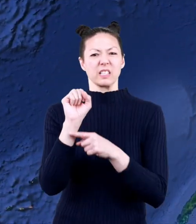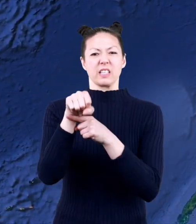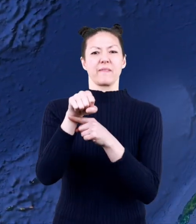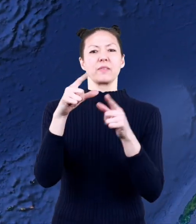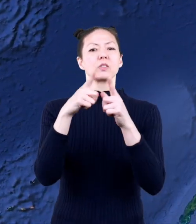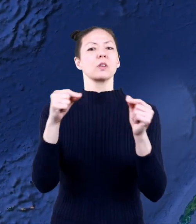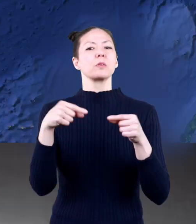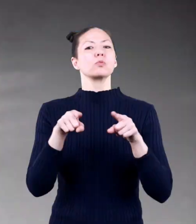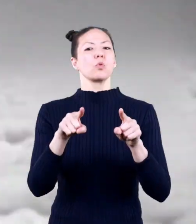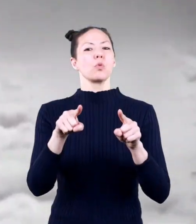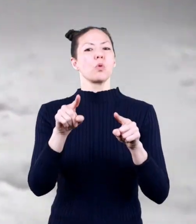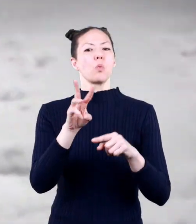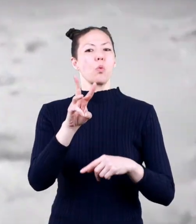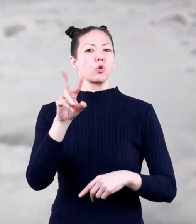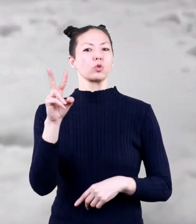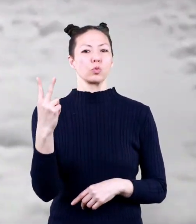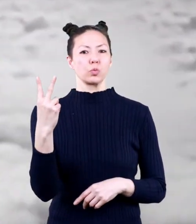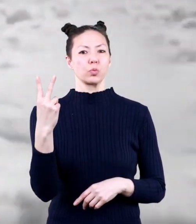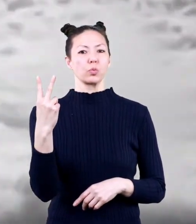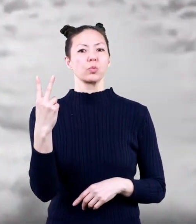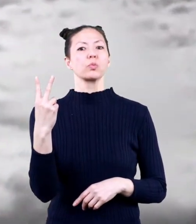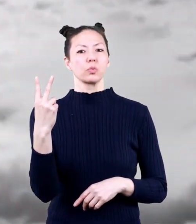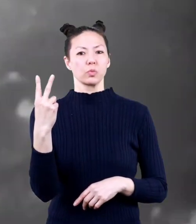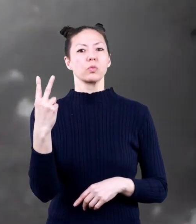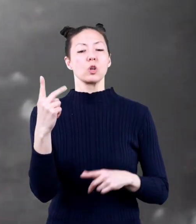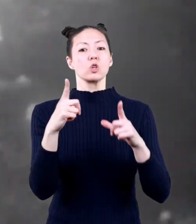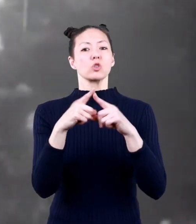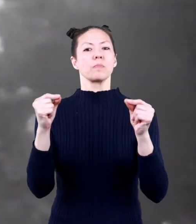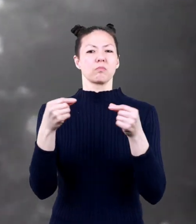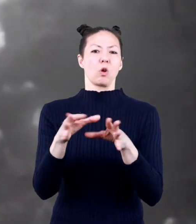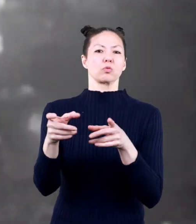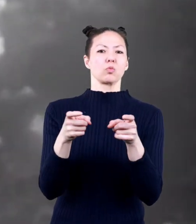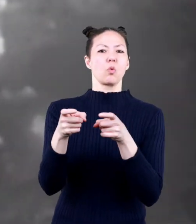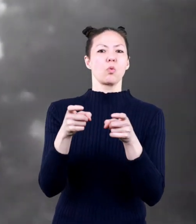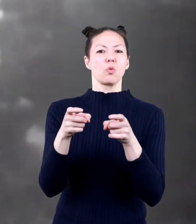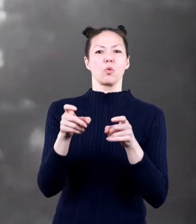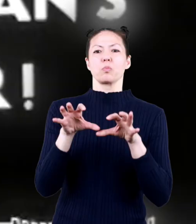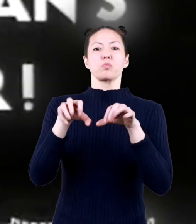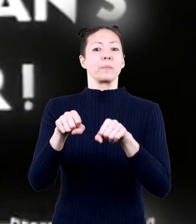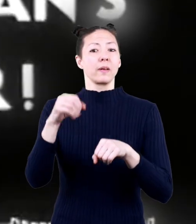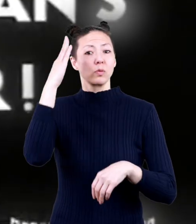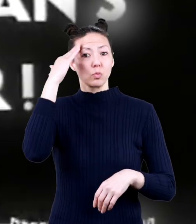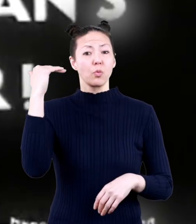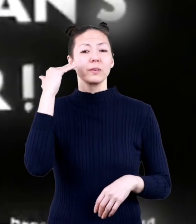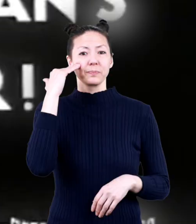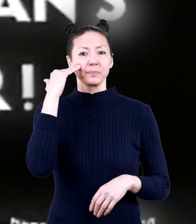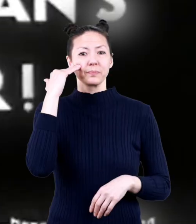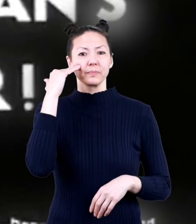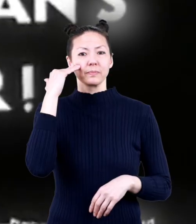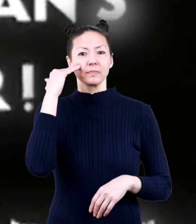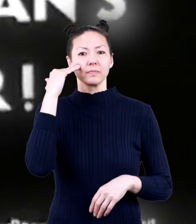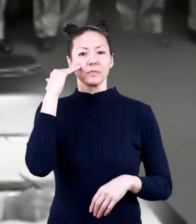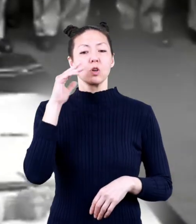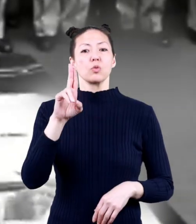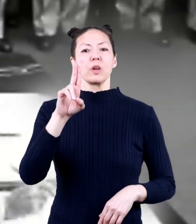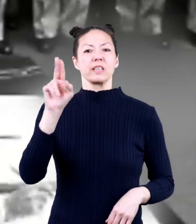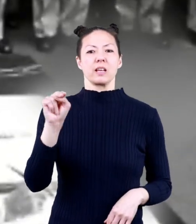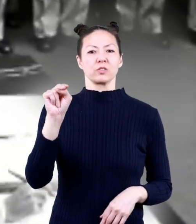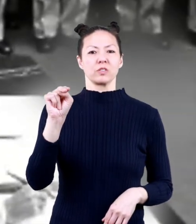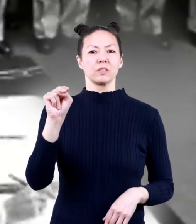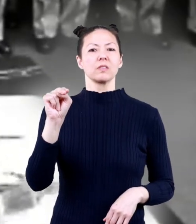In 1945, with the defeat of Japan during World War II, the Japanese lost control and occupation of